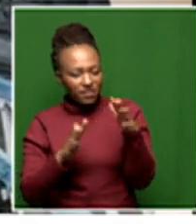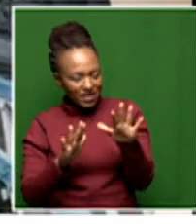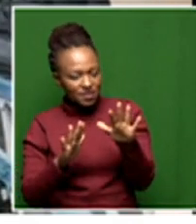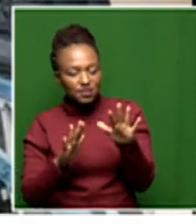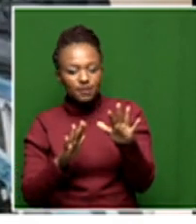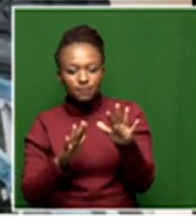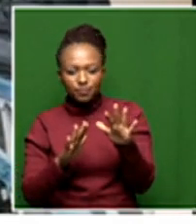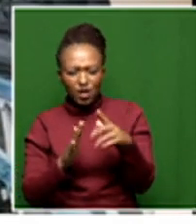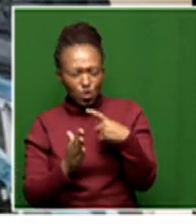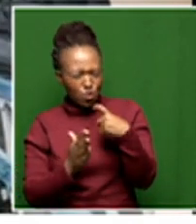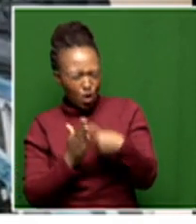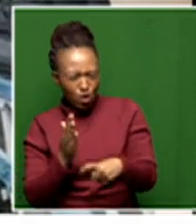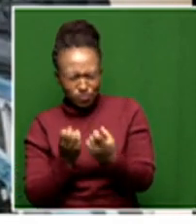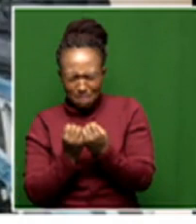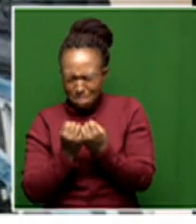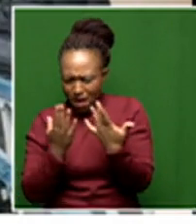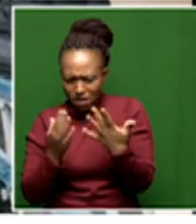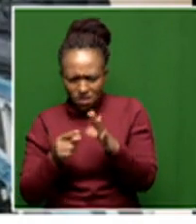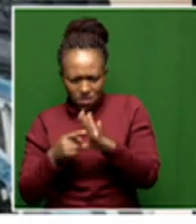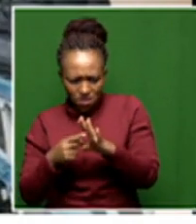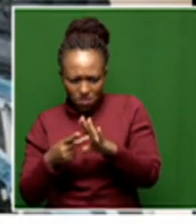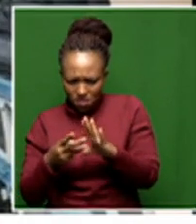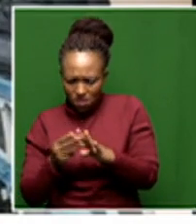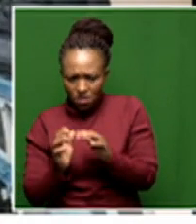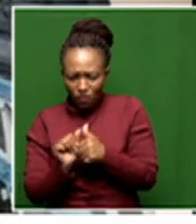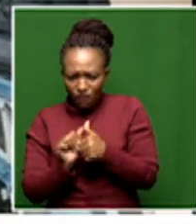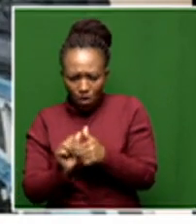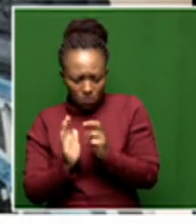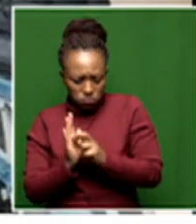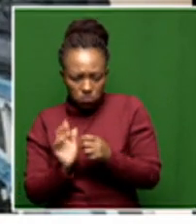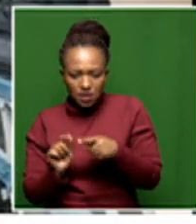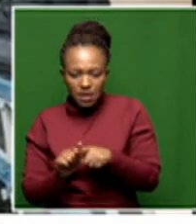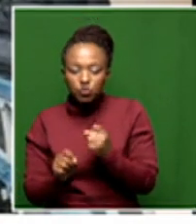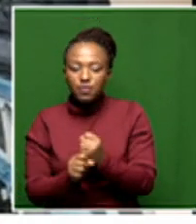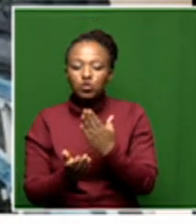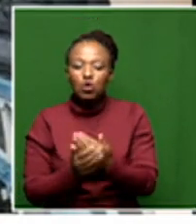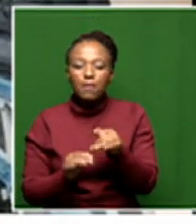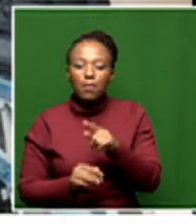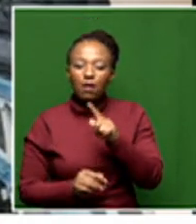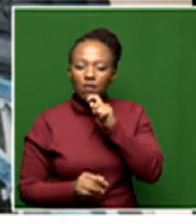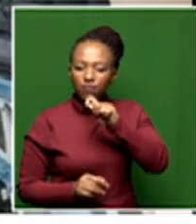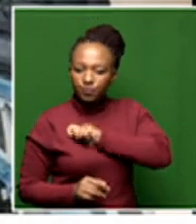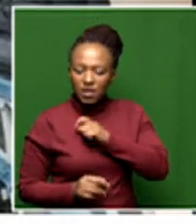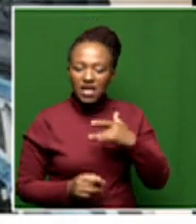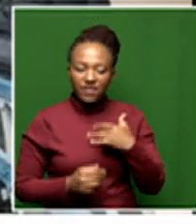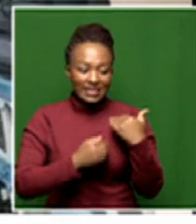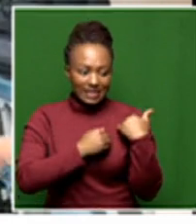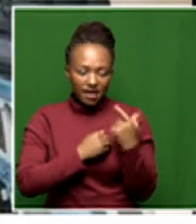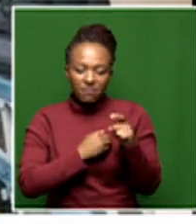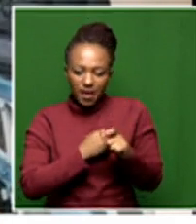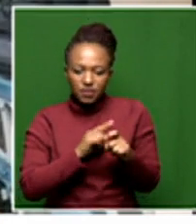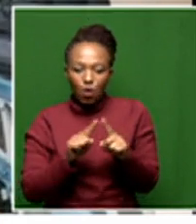a huge cost, a lot of measures to reinstill, first and foremost, confidence in people traveling, but the ability to